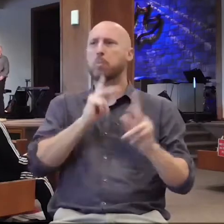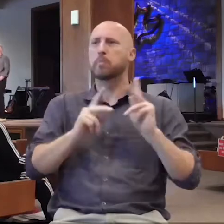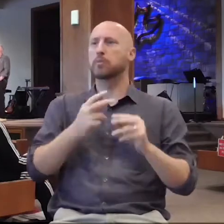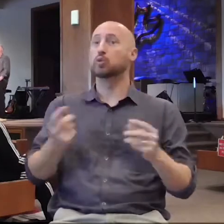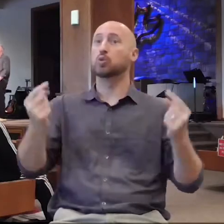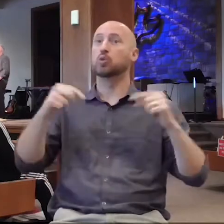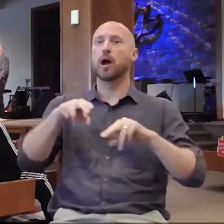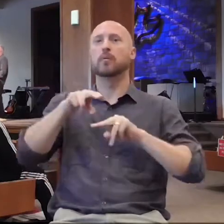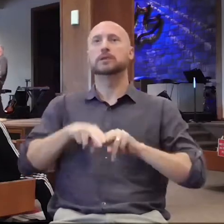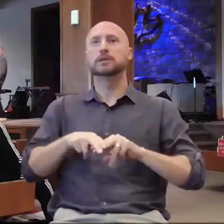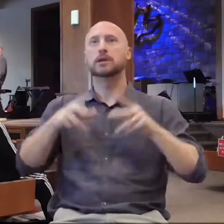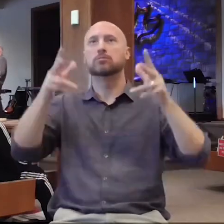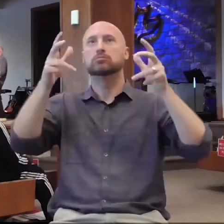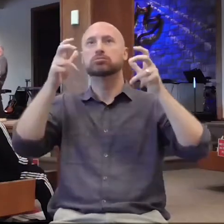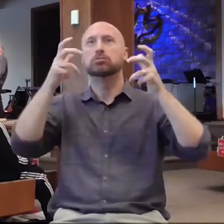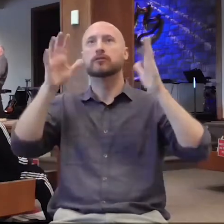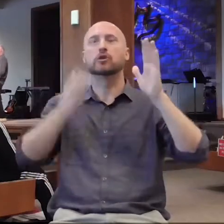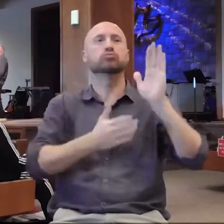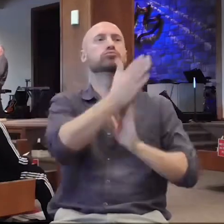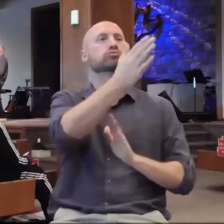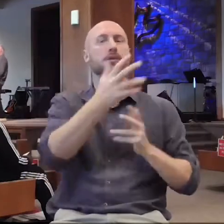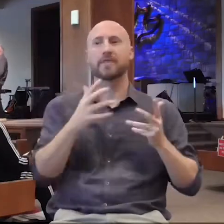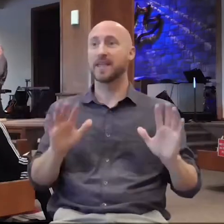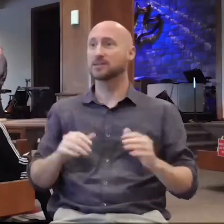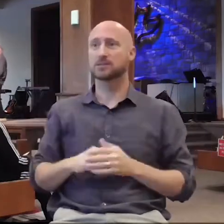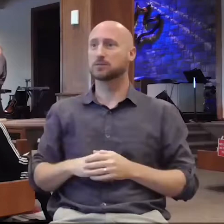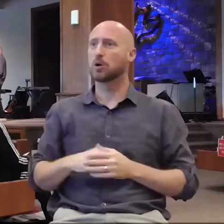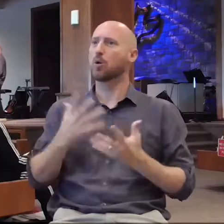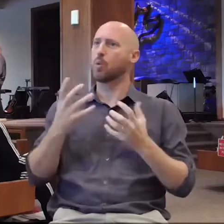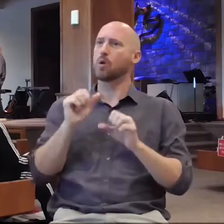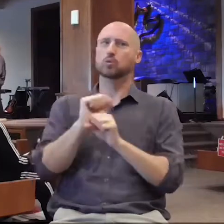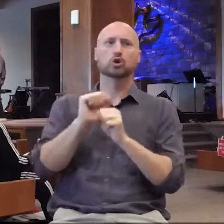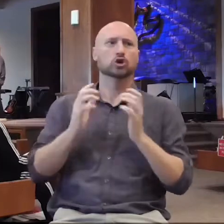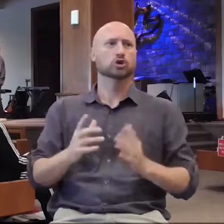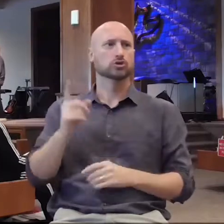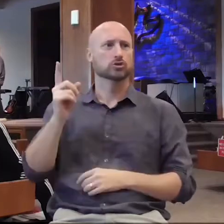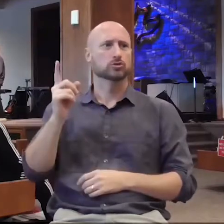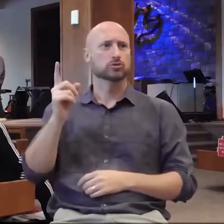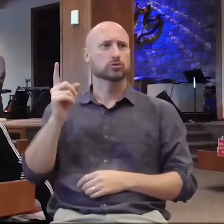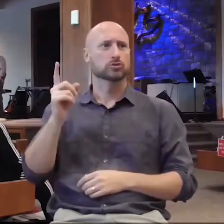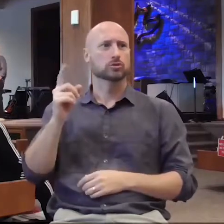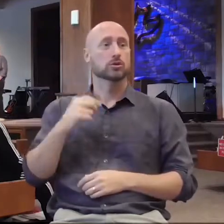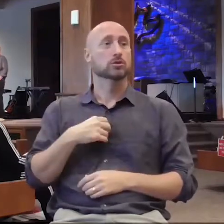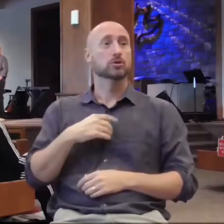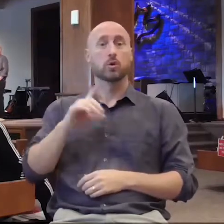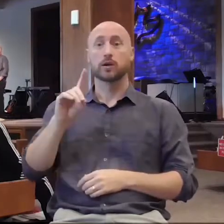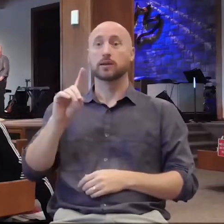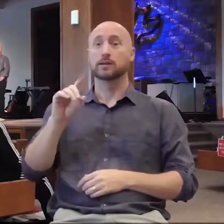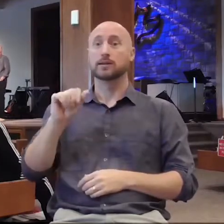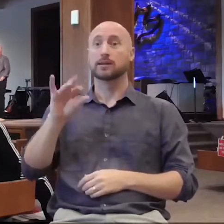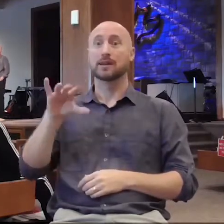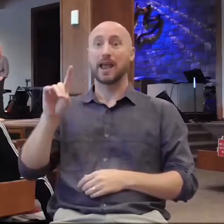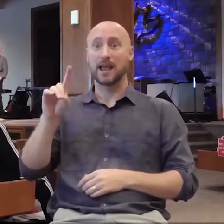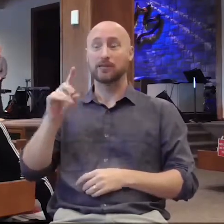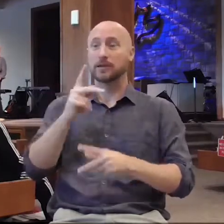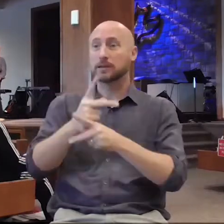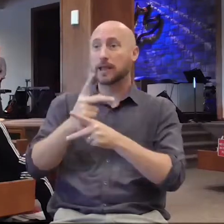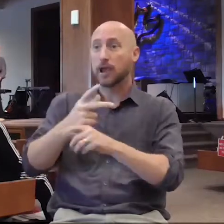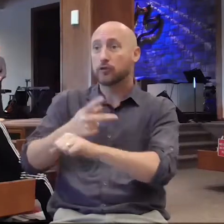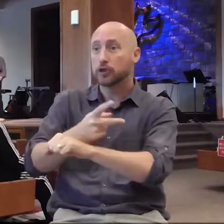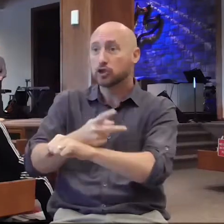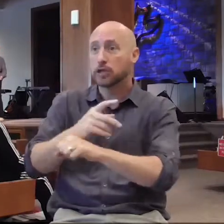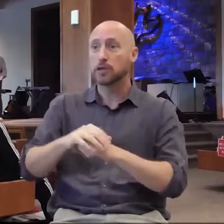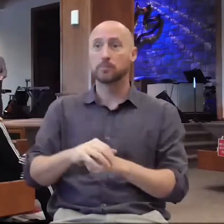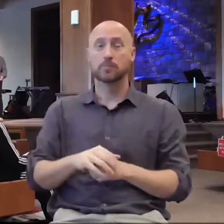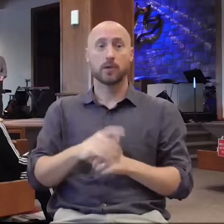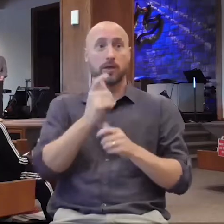know, he called Gideon when he was threshing grain. He called David when he was taking care of the flocks. He called the fishermen while they were